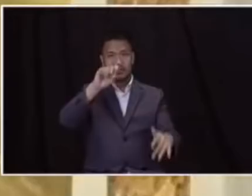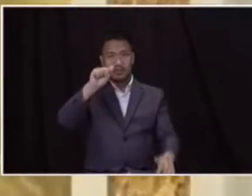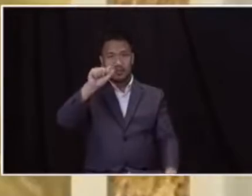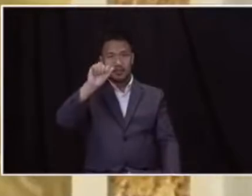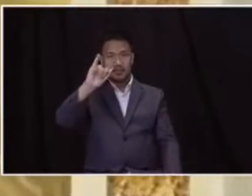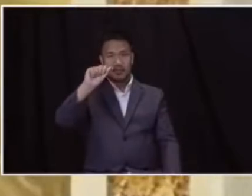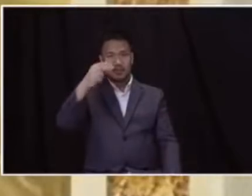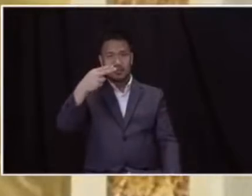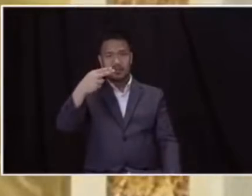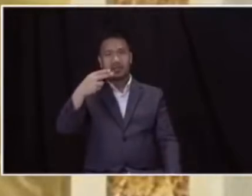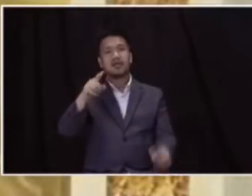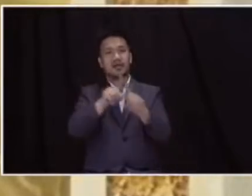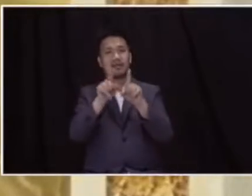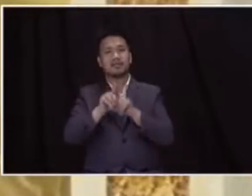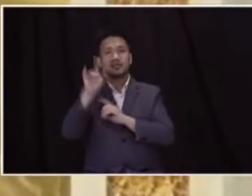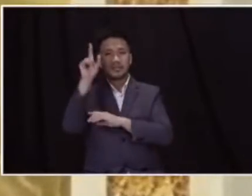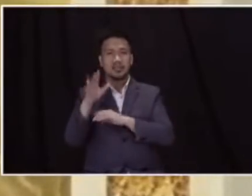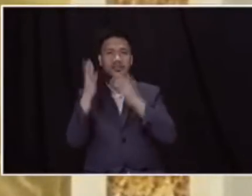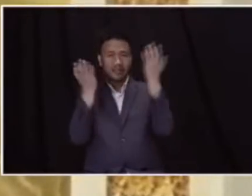the first reading.